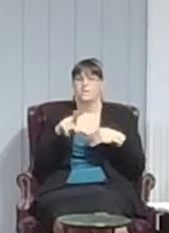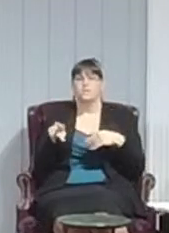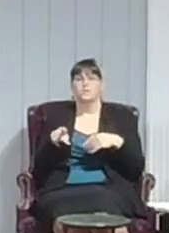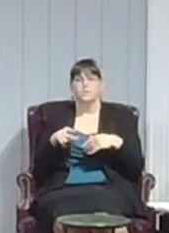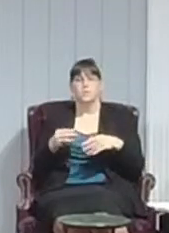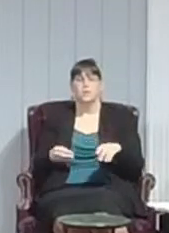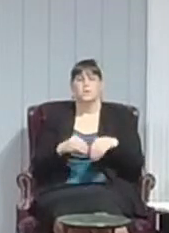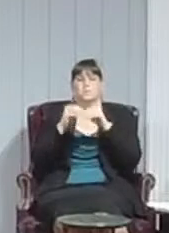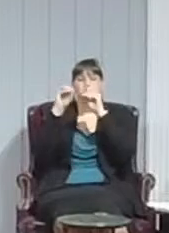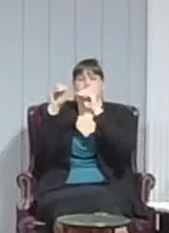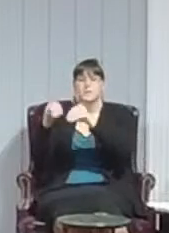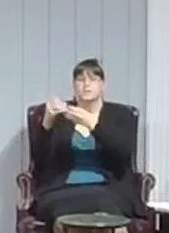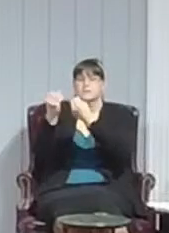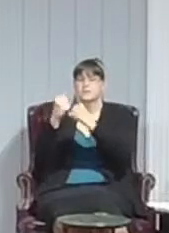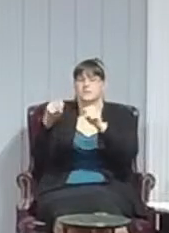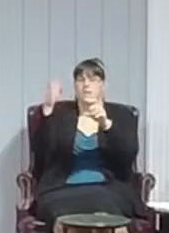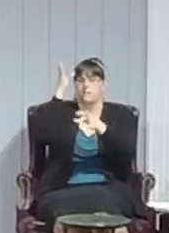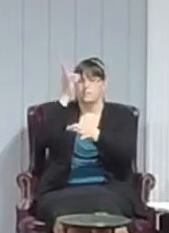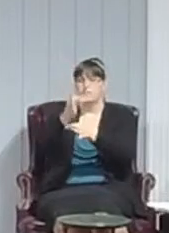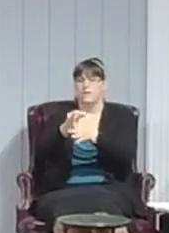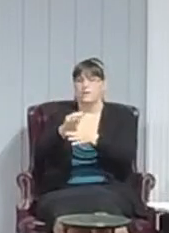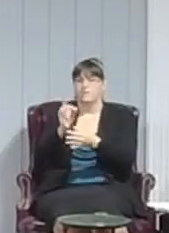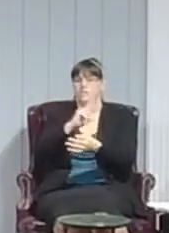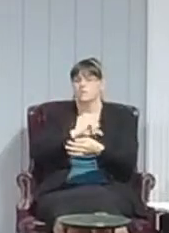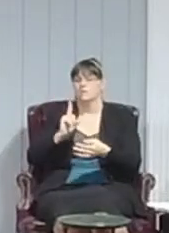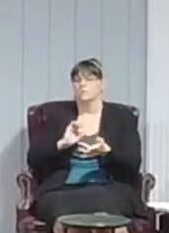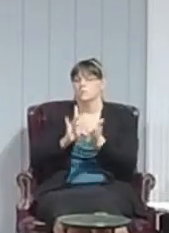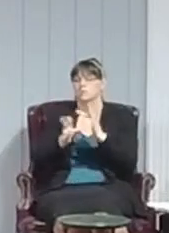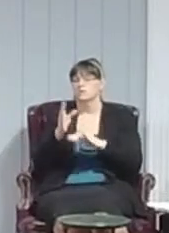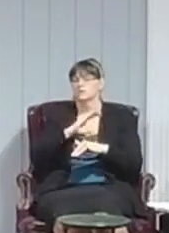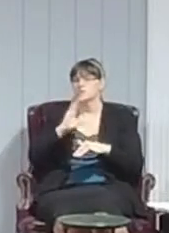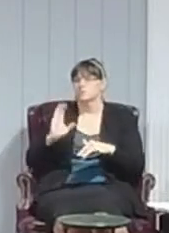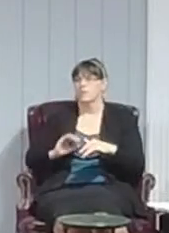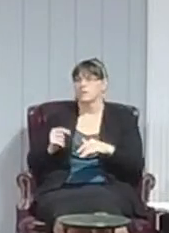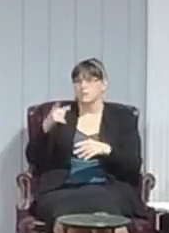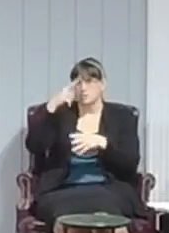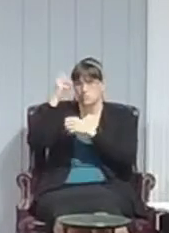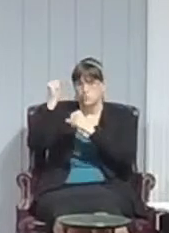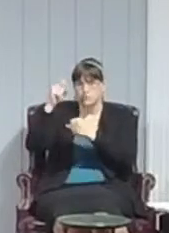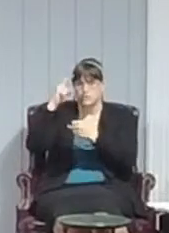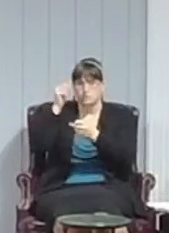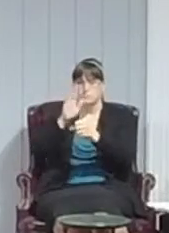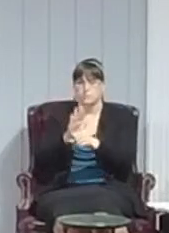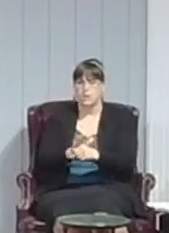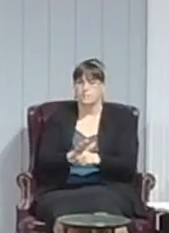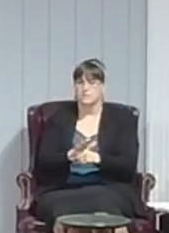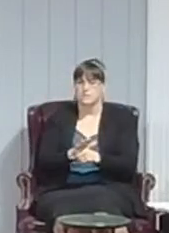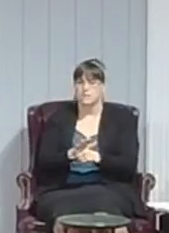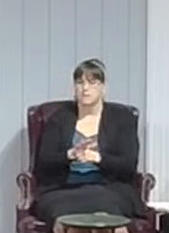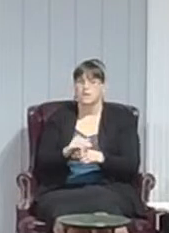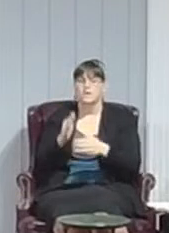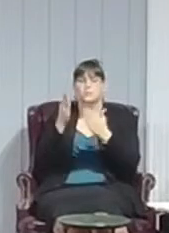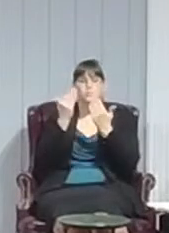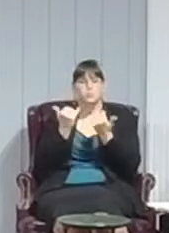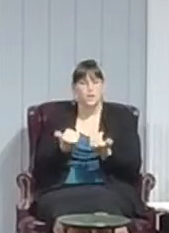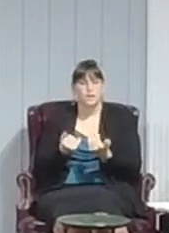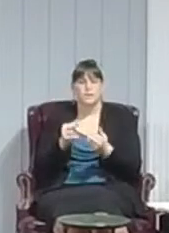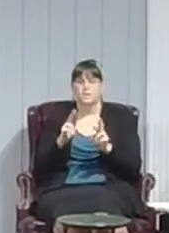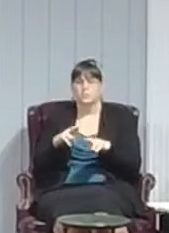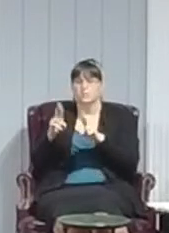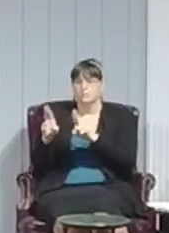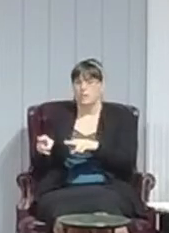saving faith in the Lord Jesus Christ? Then trust his promise. He is right now preparing a place for